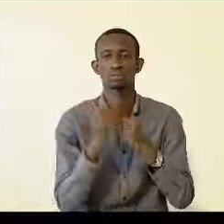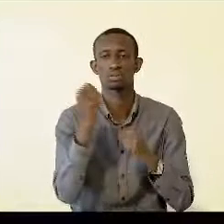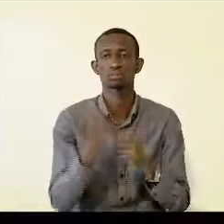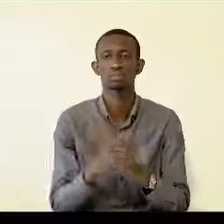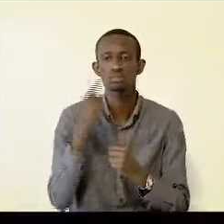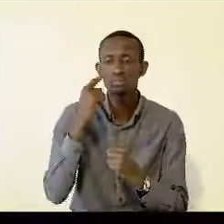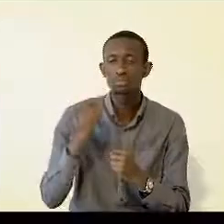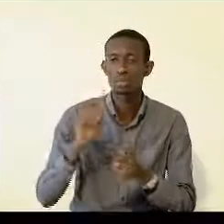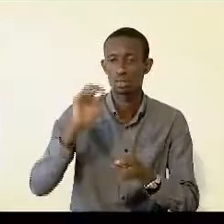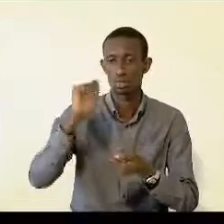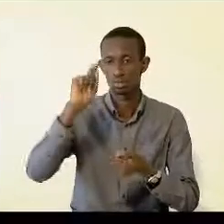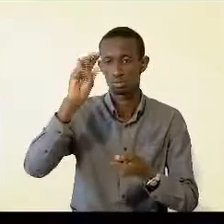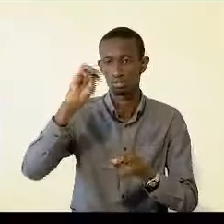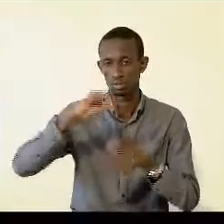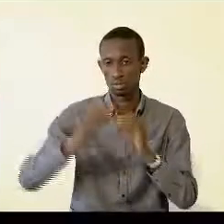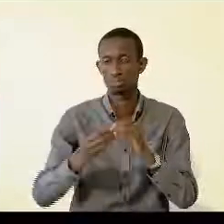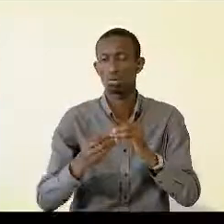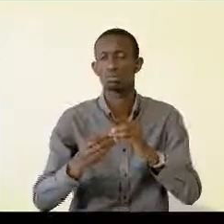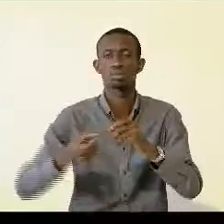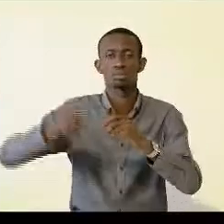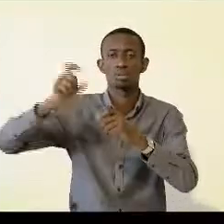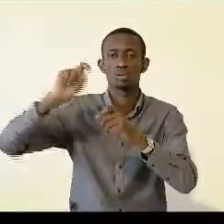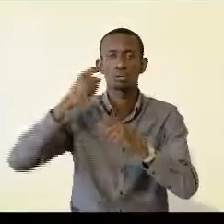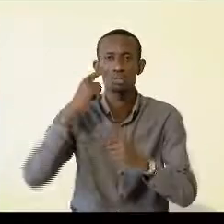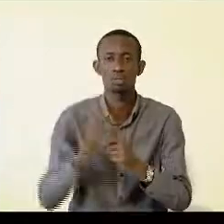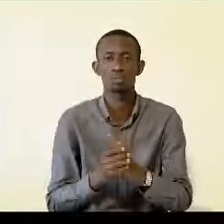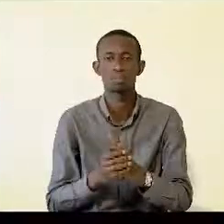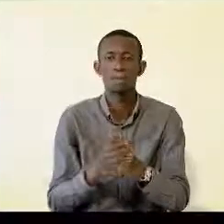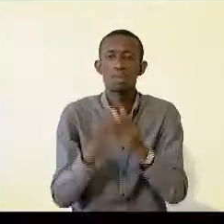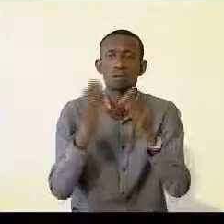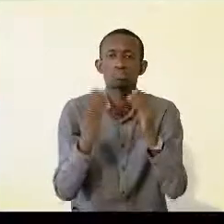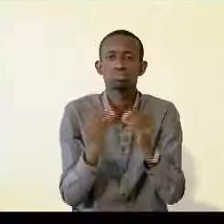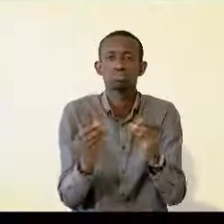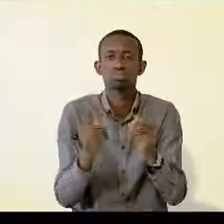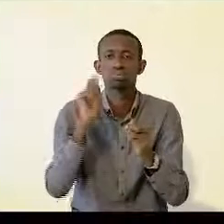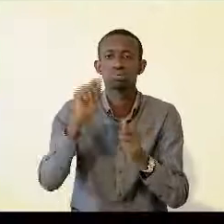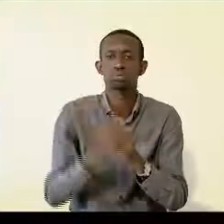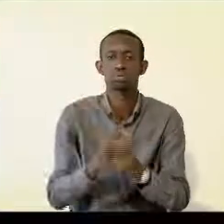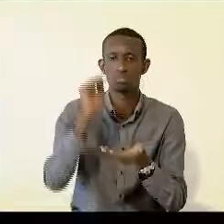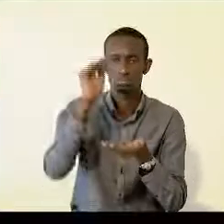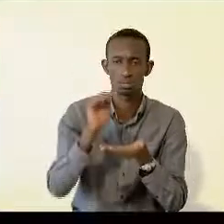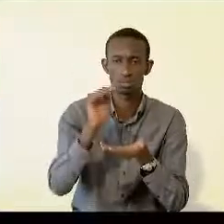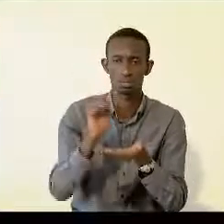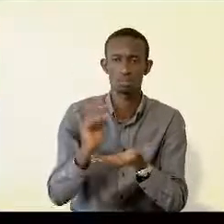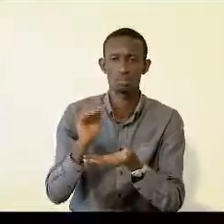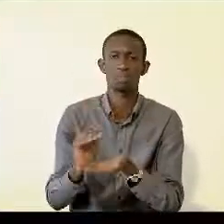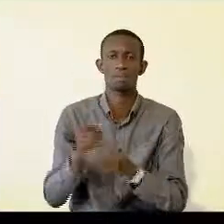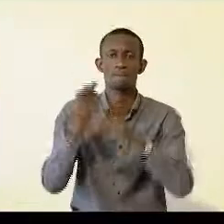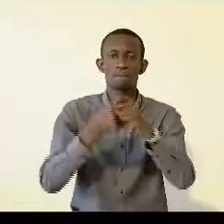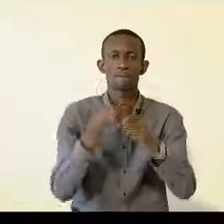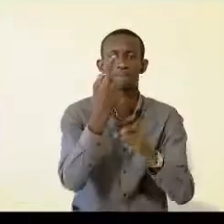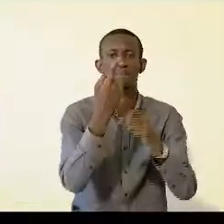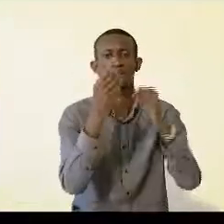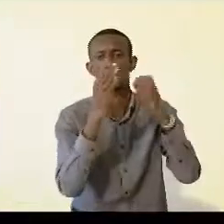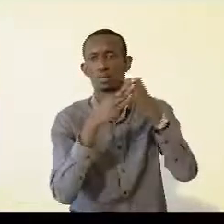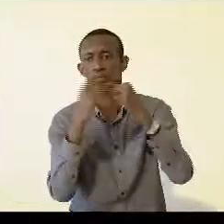is increasing. You can see the melting point, which is decreasing from